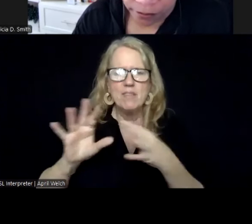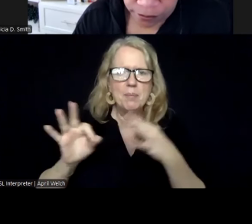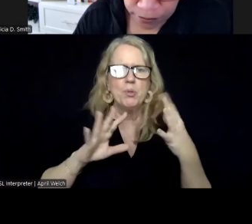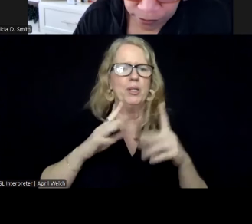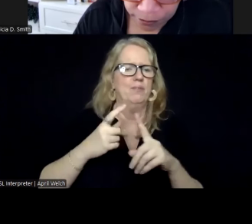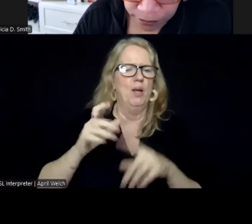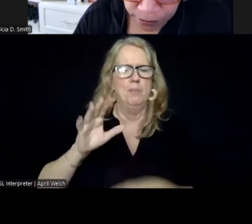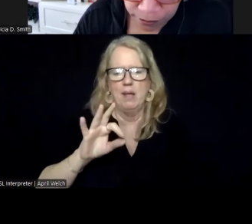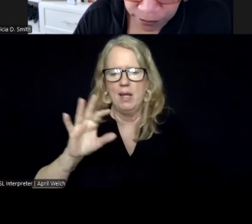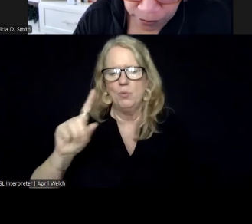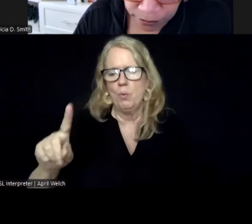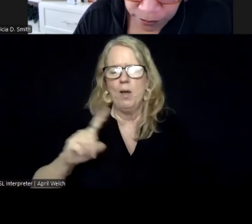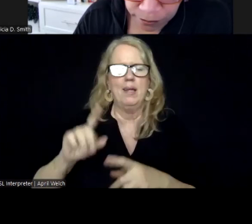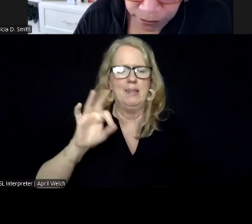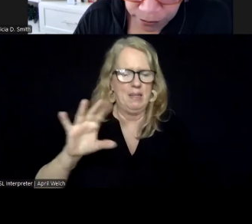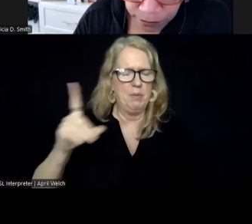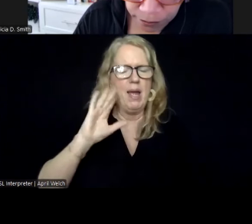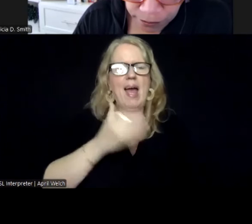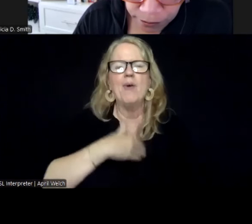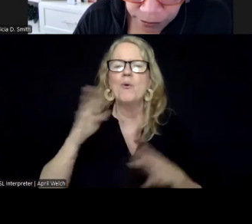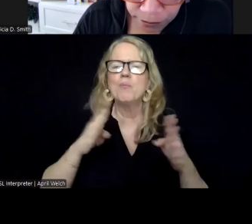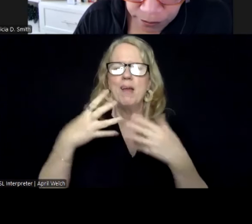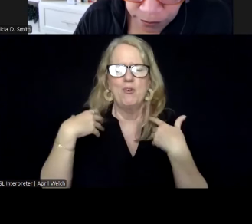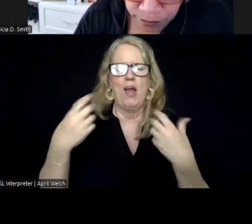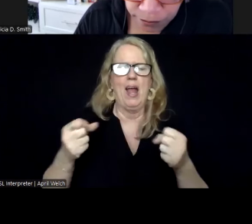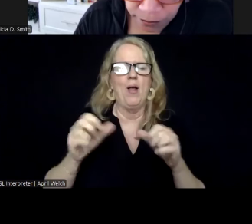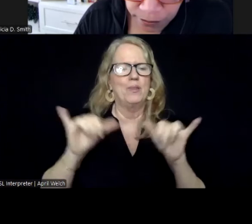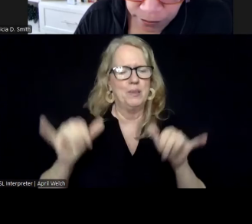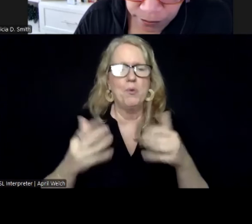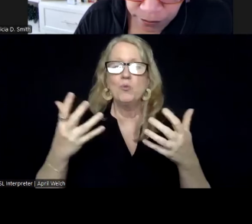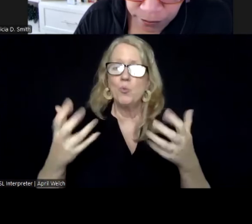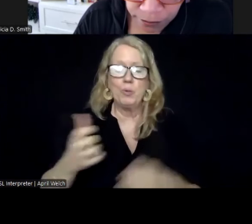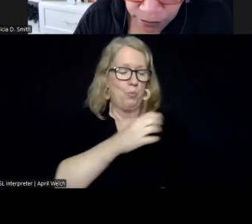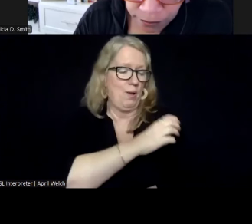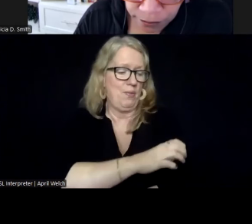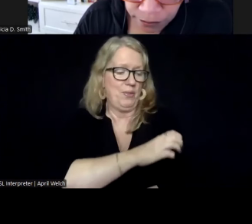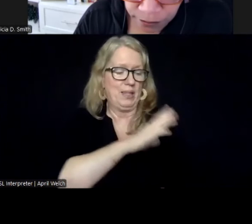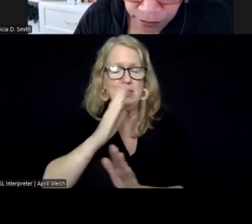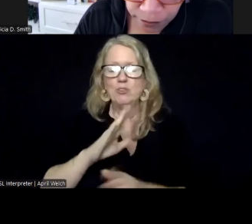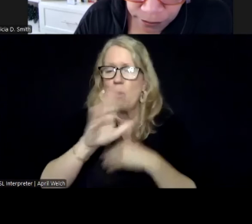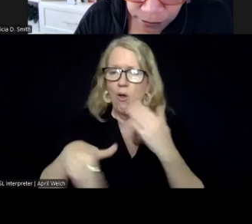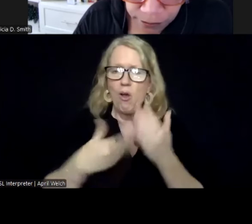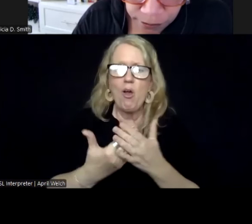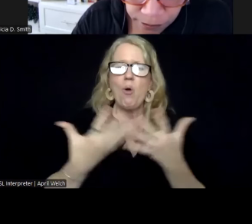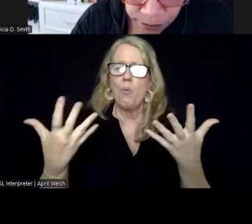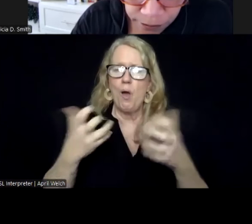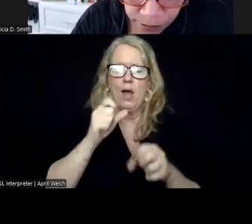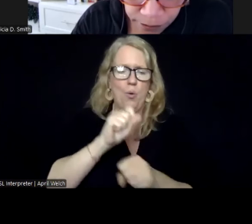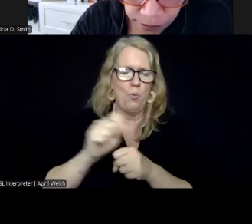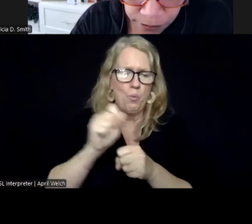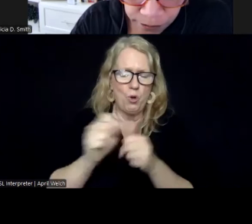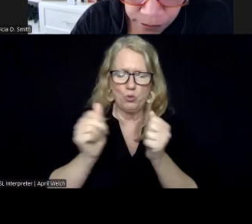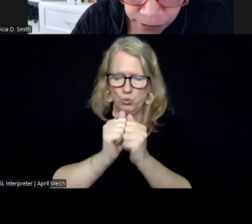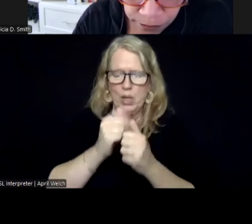911, 988, and our behavioral health system. Again, we want the clinicians and everyone working together in